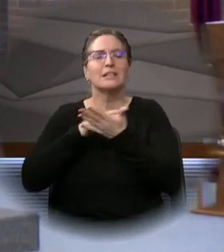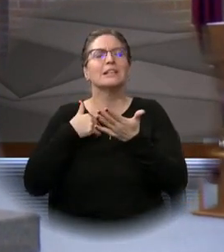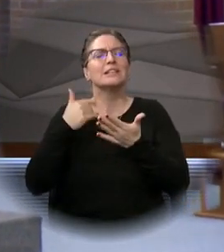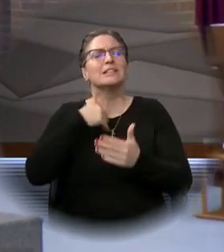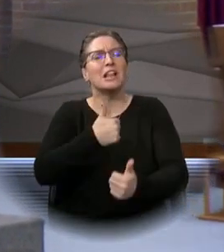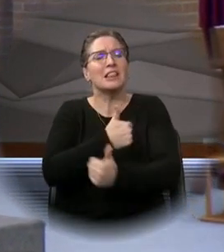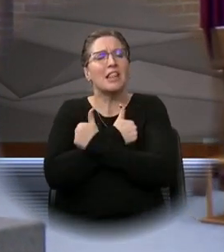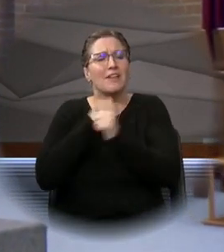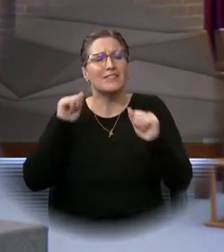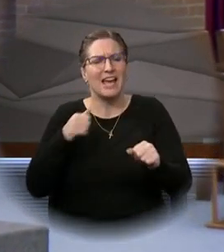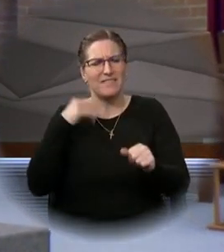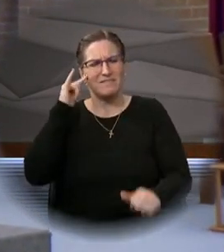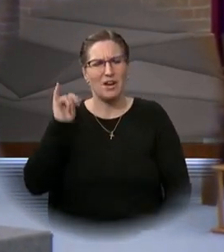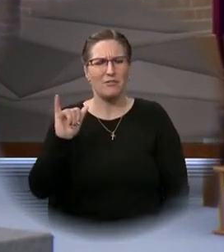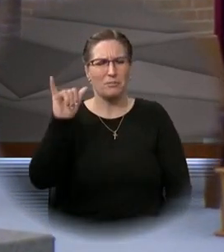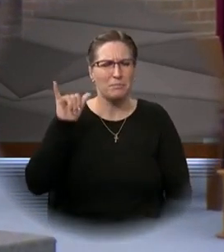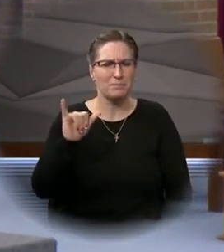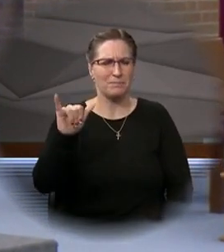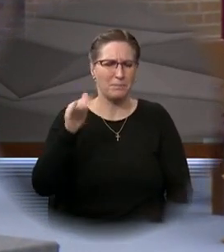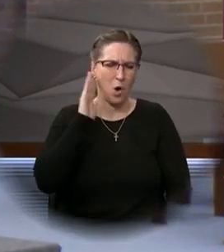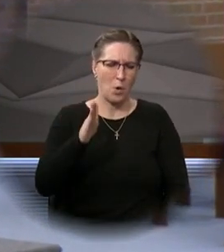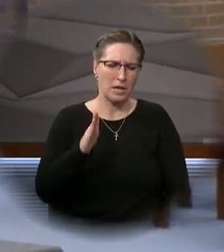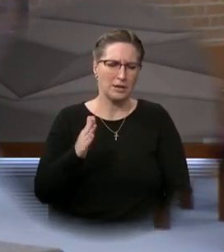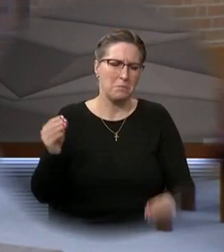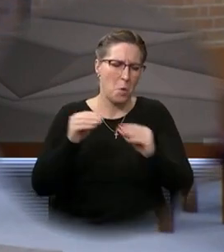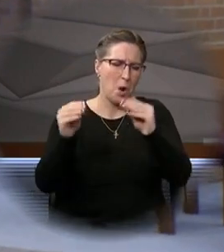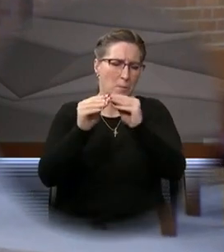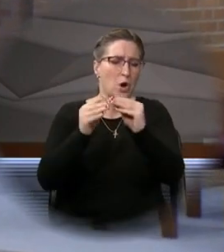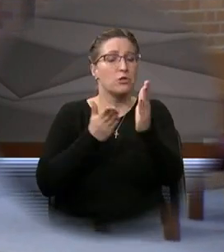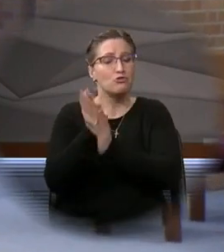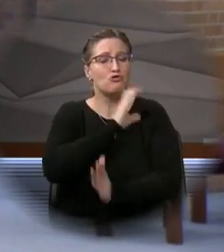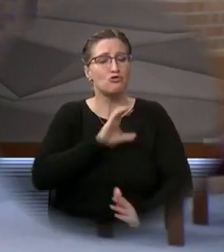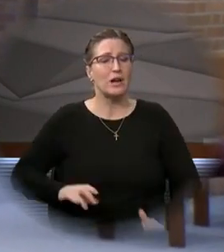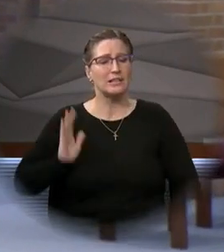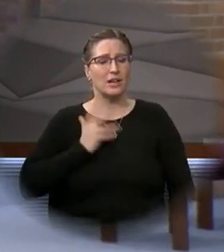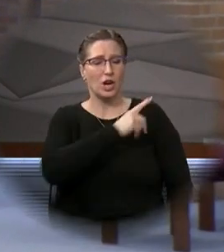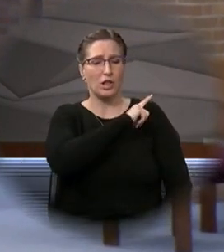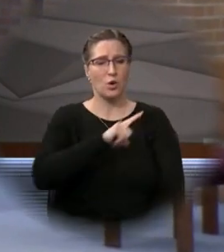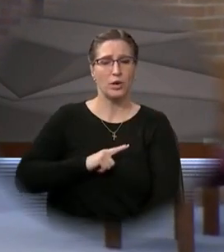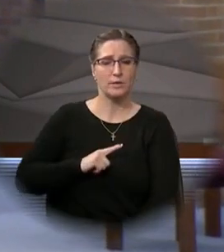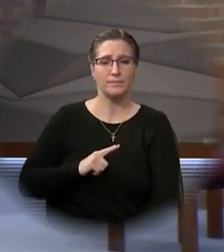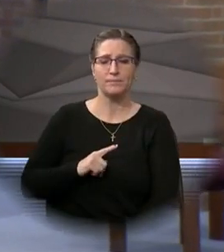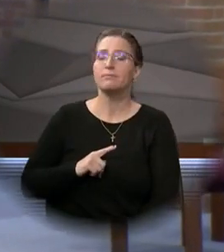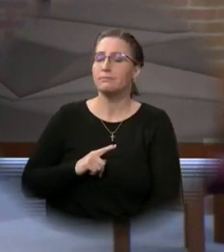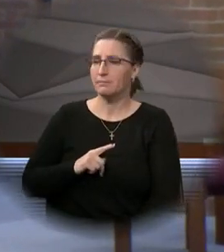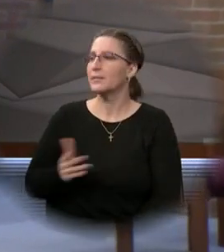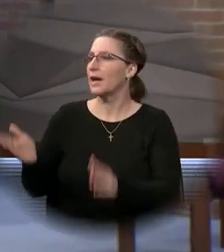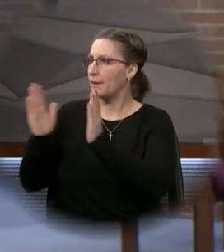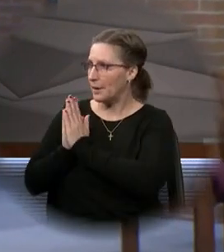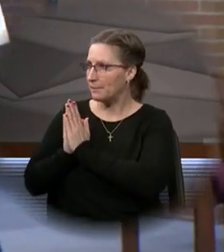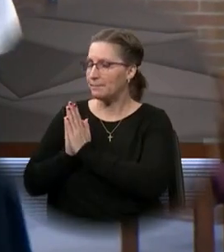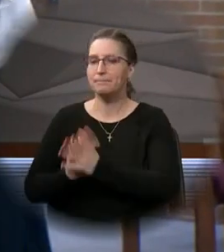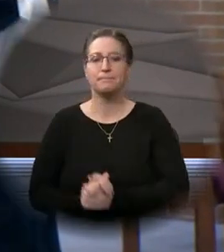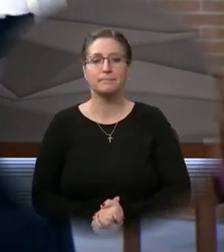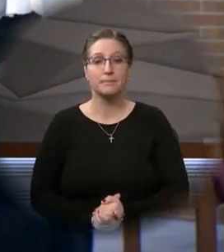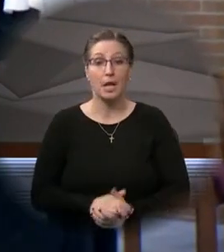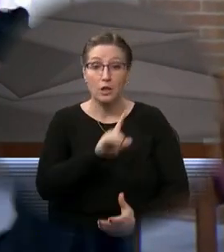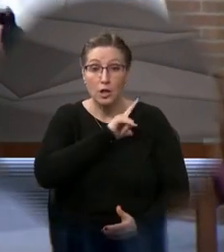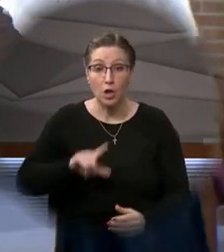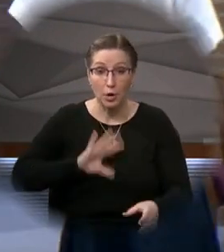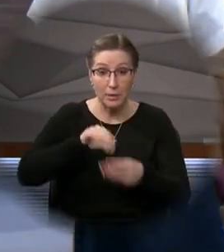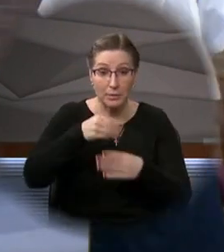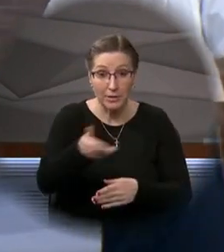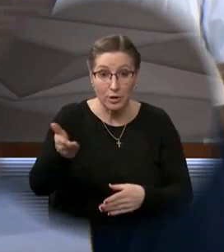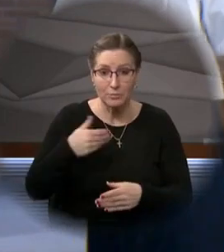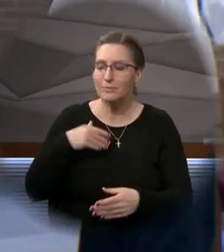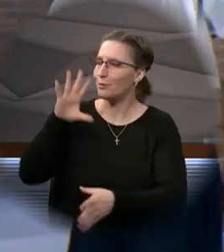love them ever more and more. Through Christ our Lord. Amen. Amen. The Lord be